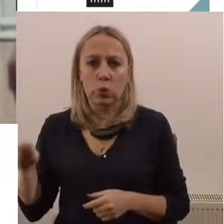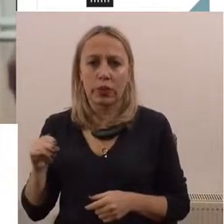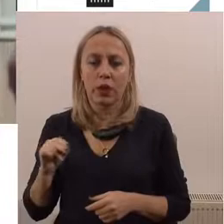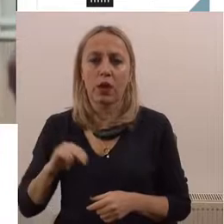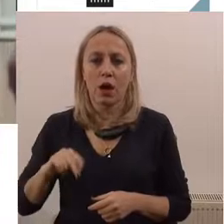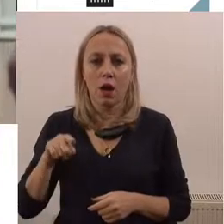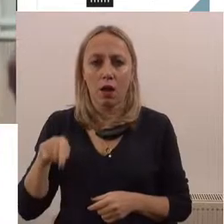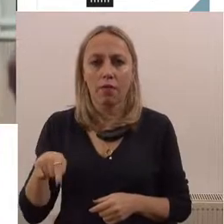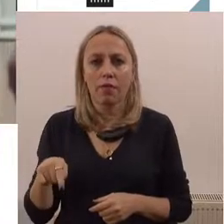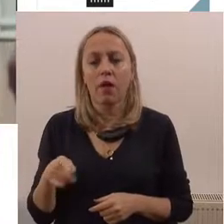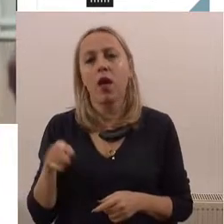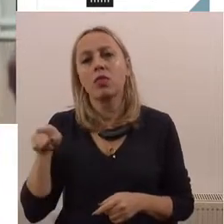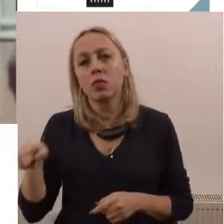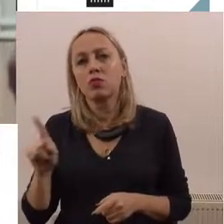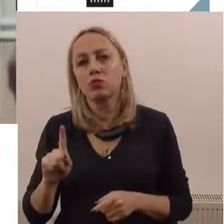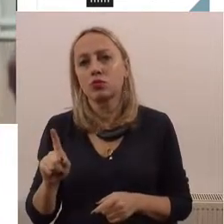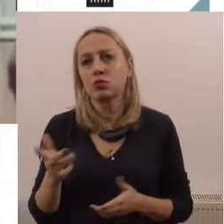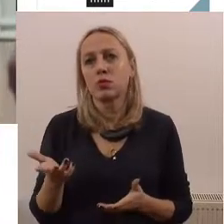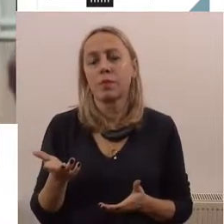thing is